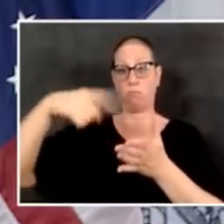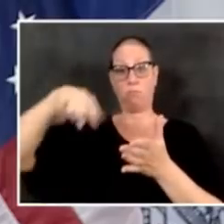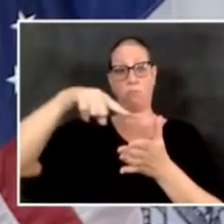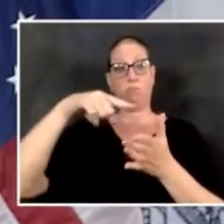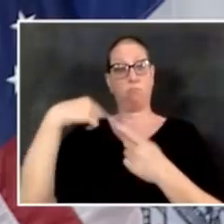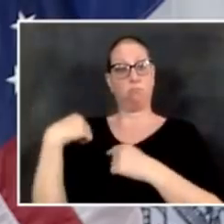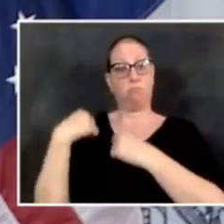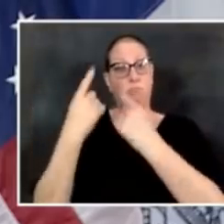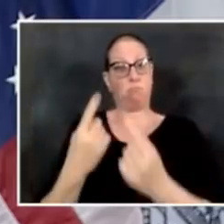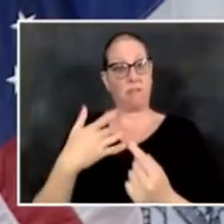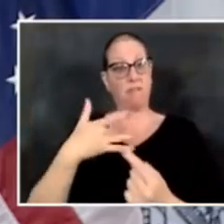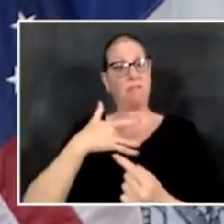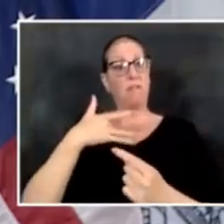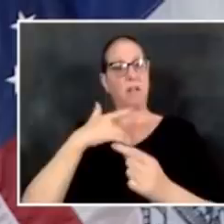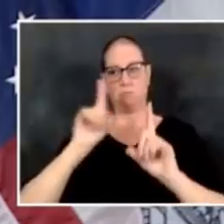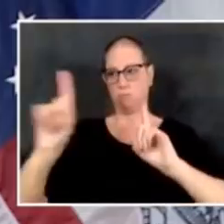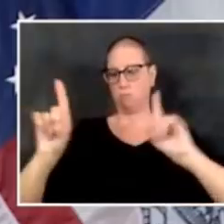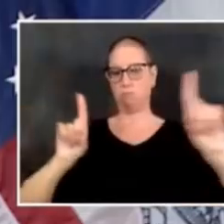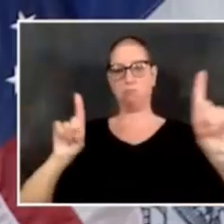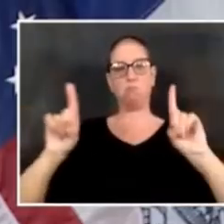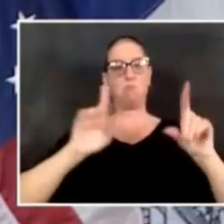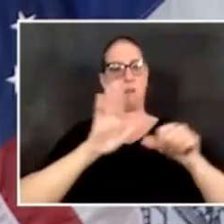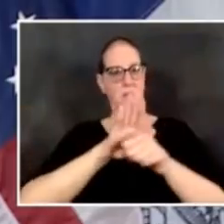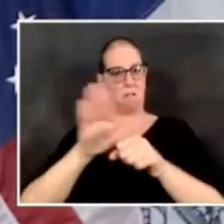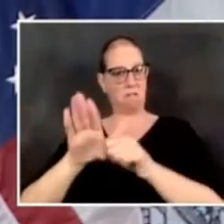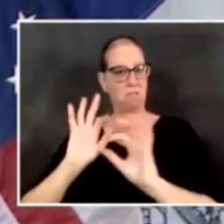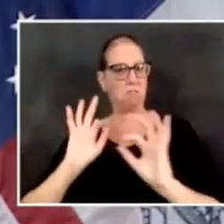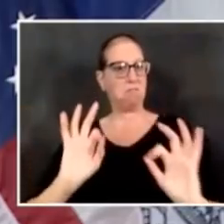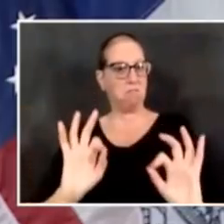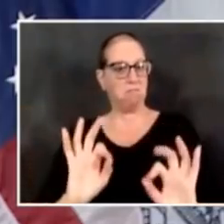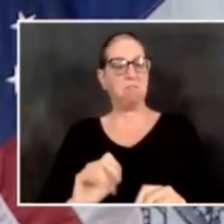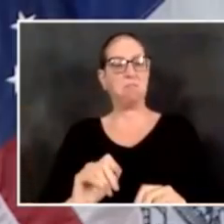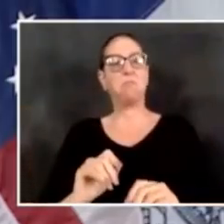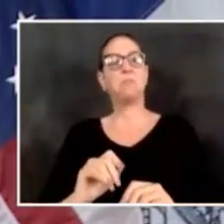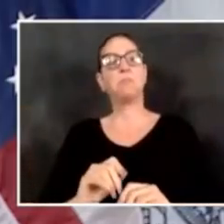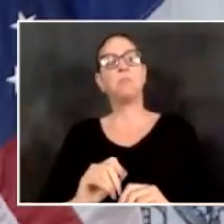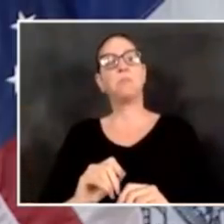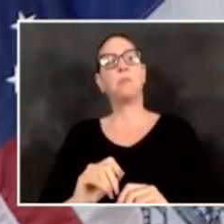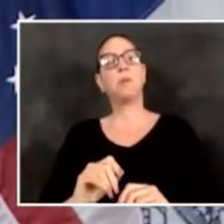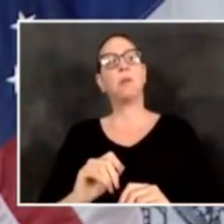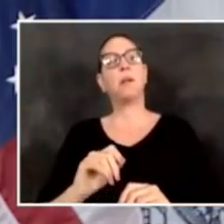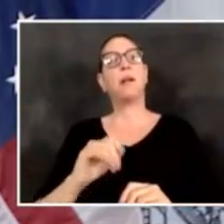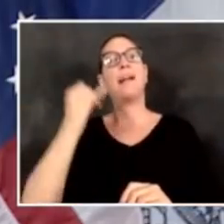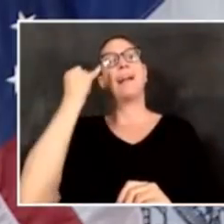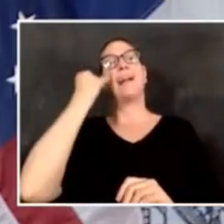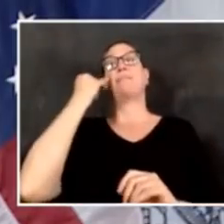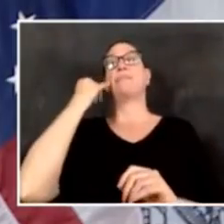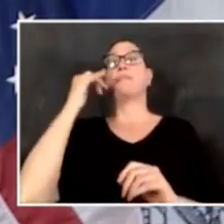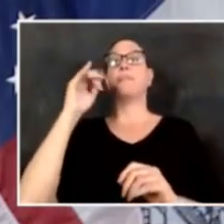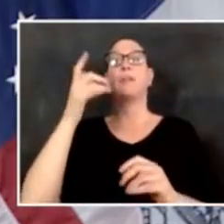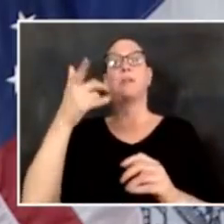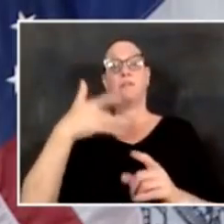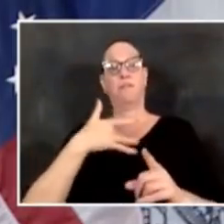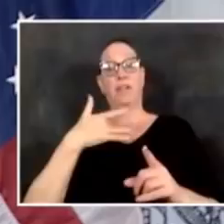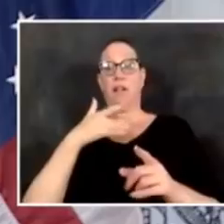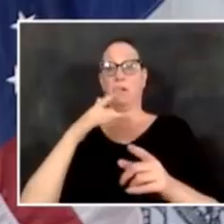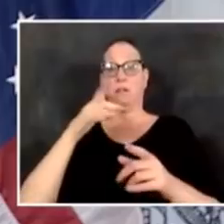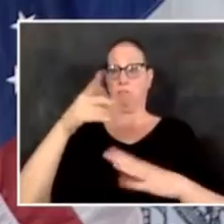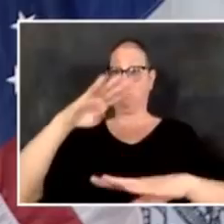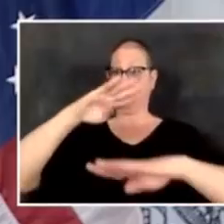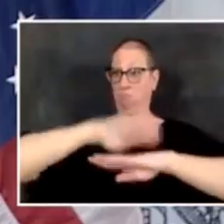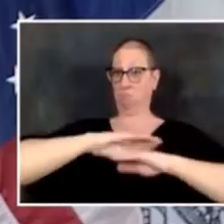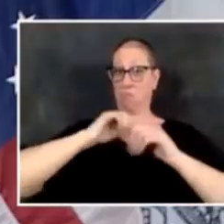when you reach that point where you are satisfied, would you be able to then let small businesses open with the correct